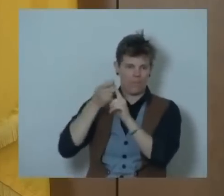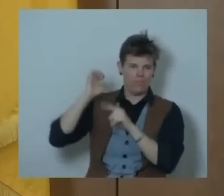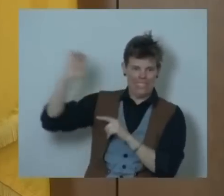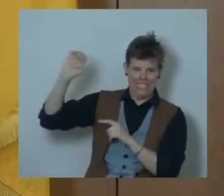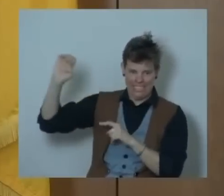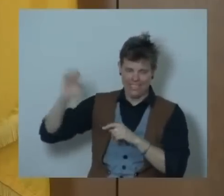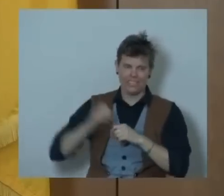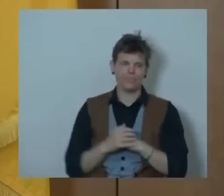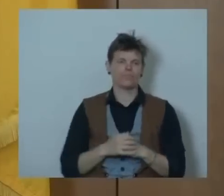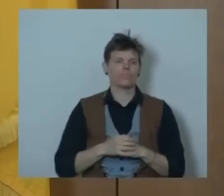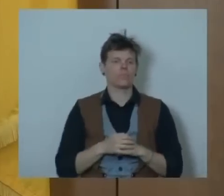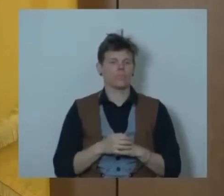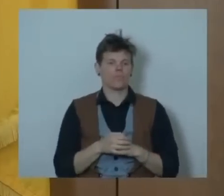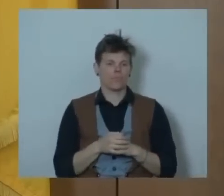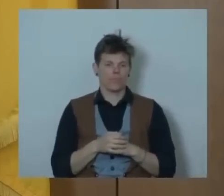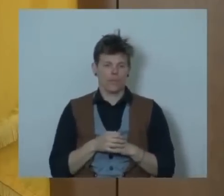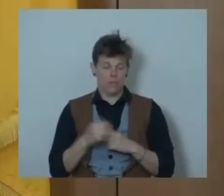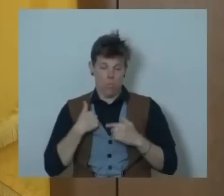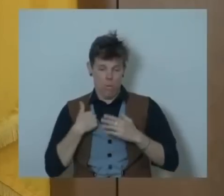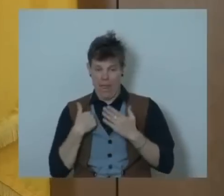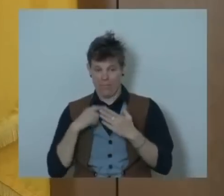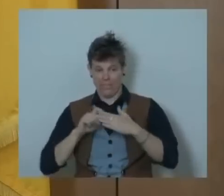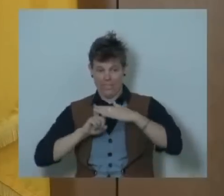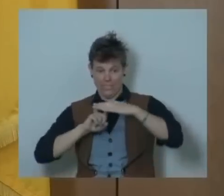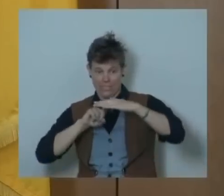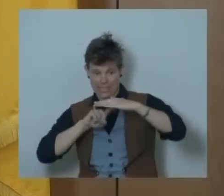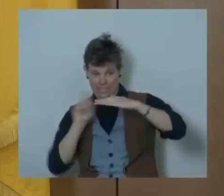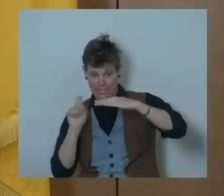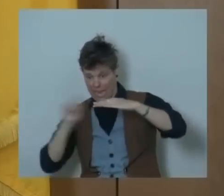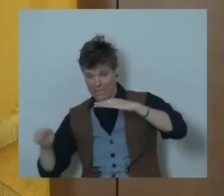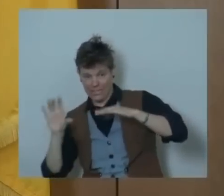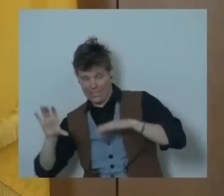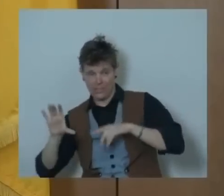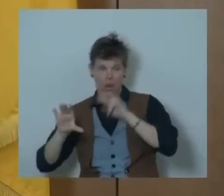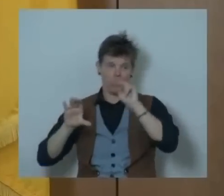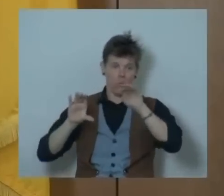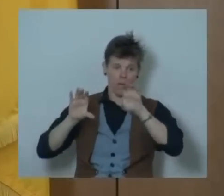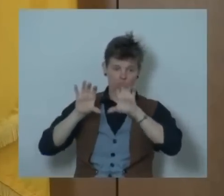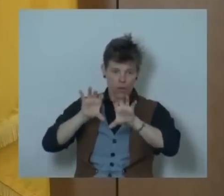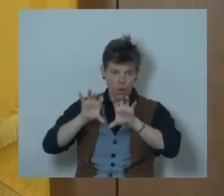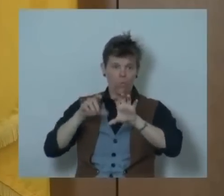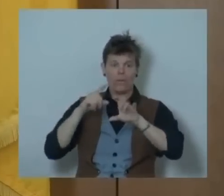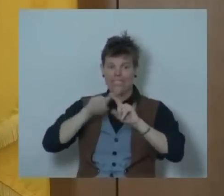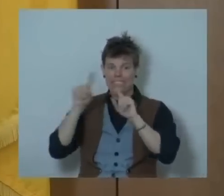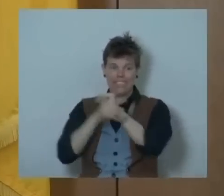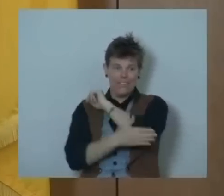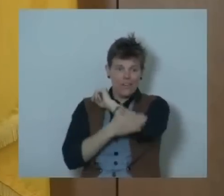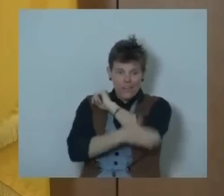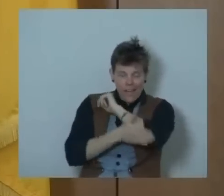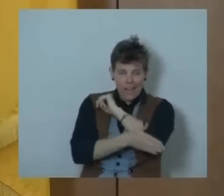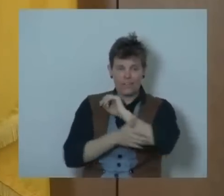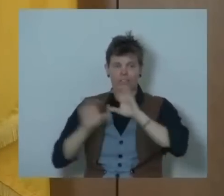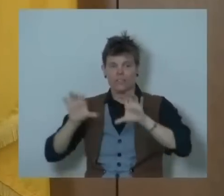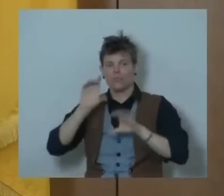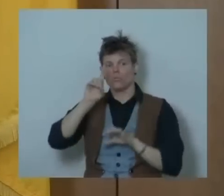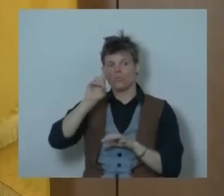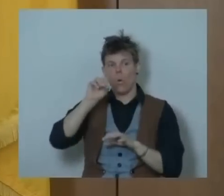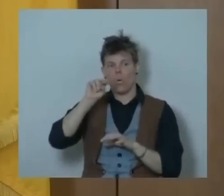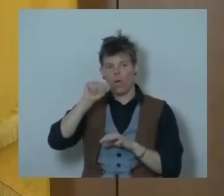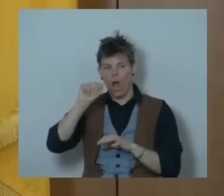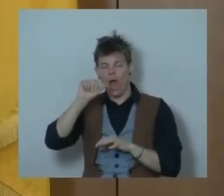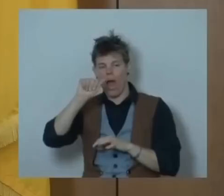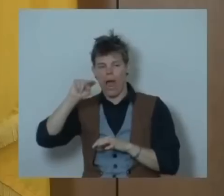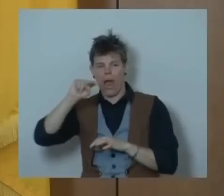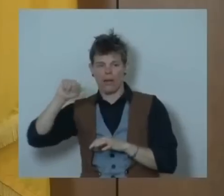Mexico for work, both in Doña Ana County and in Lee and Eddy County as examples. And I think we have people who traveled from